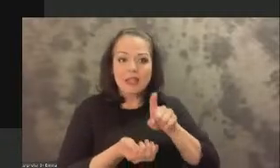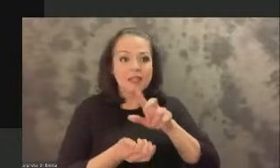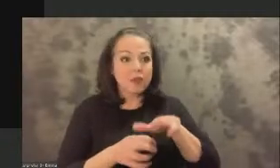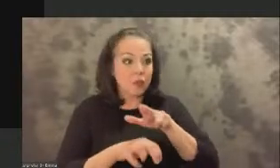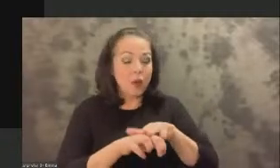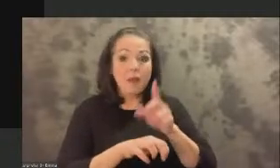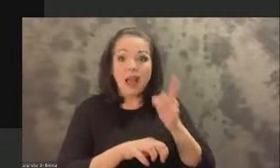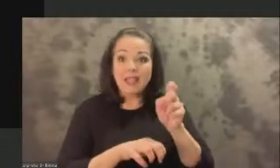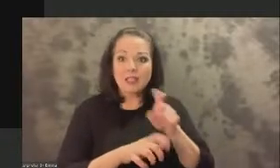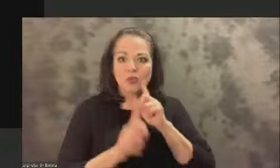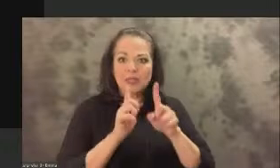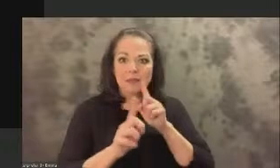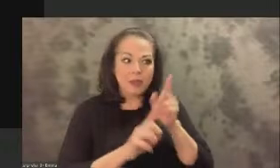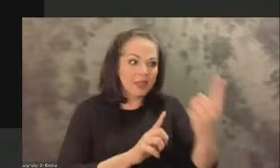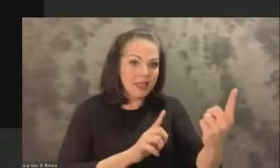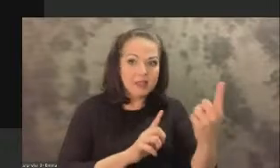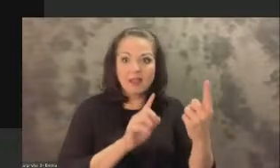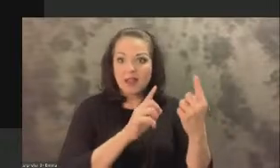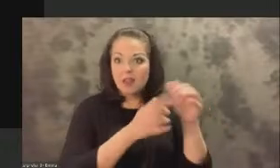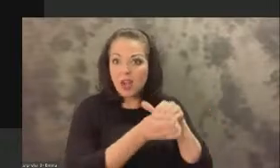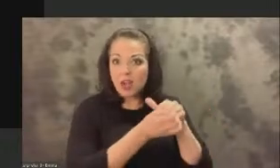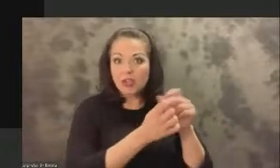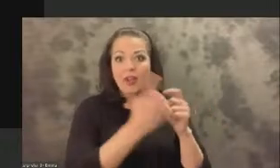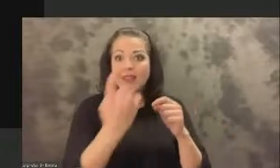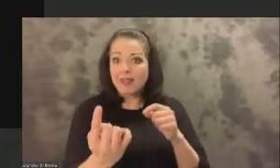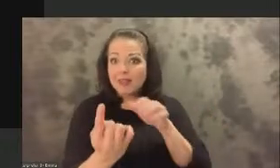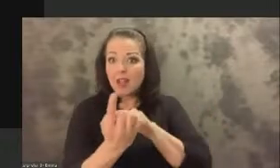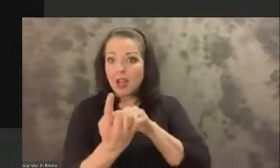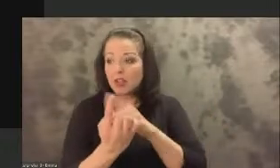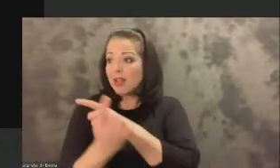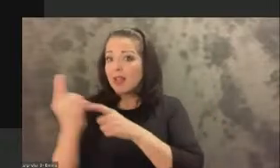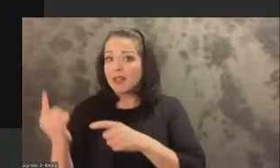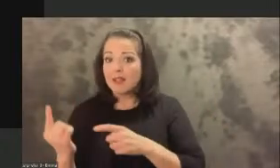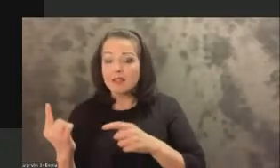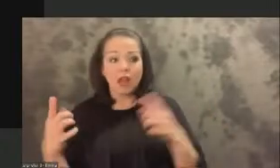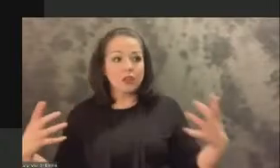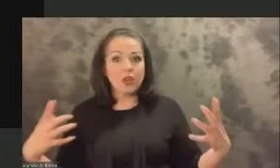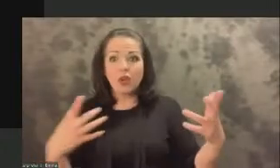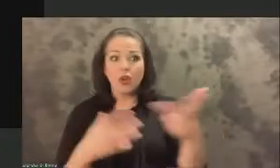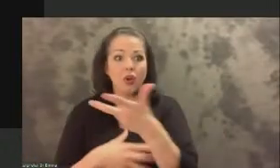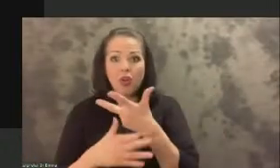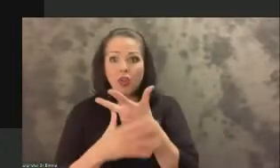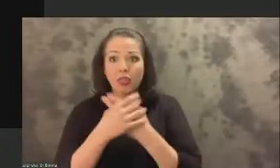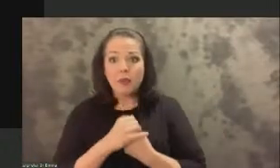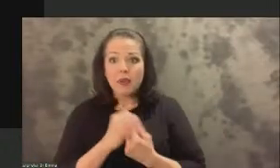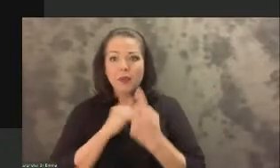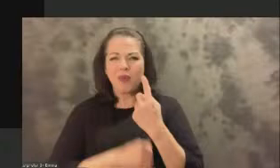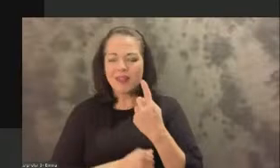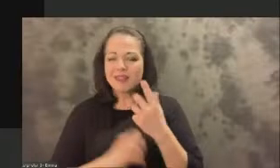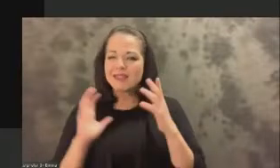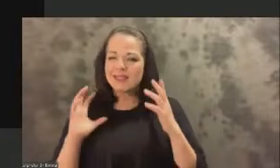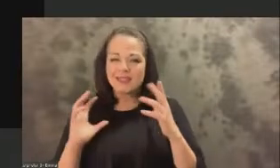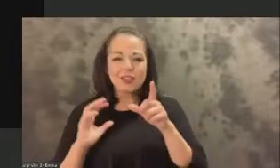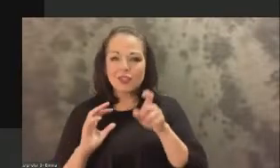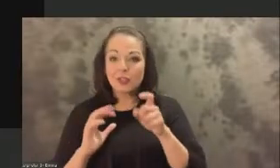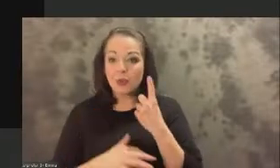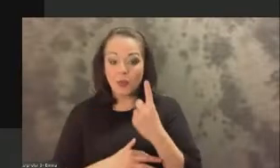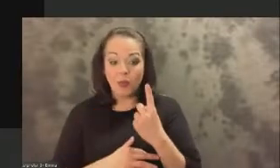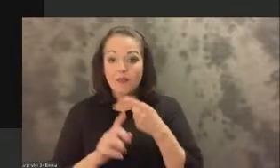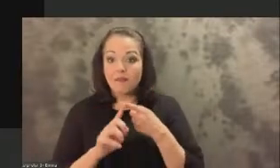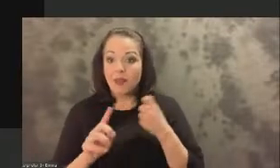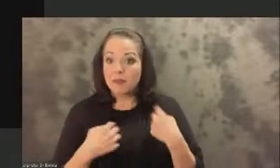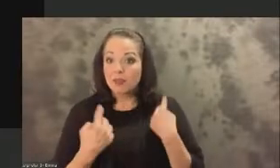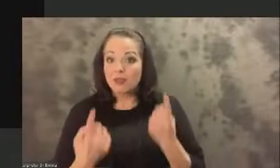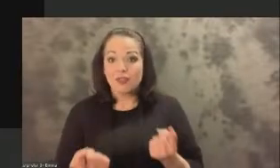doctor, this doctor, and then combine it all together. And that's something that should just be done from the